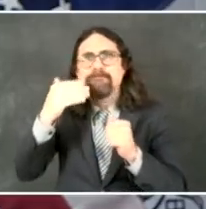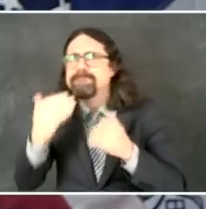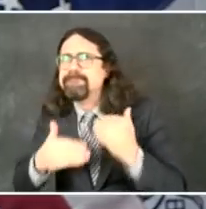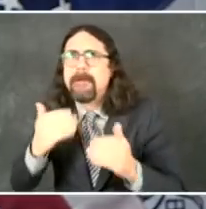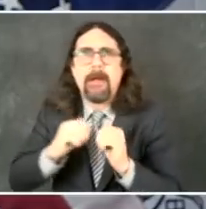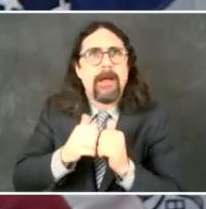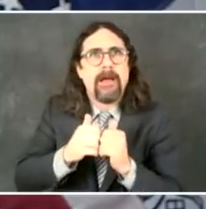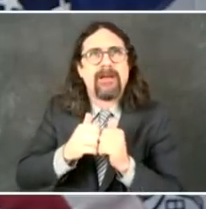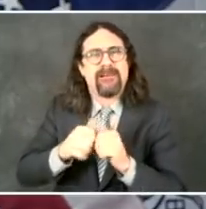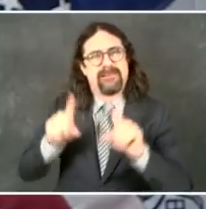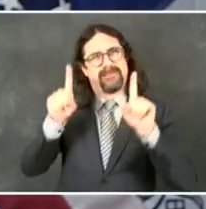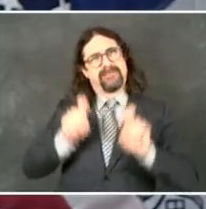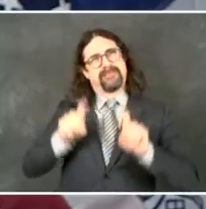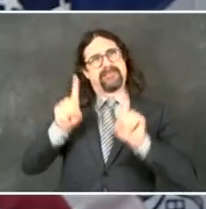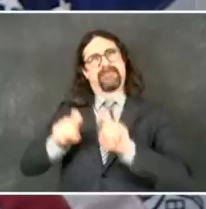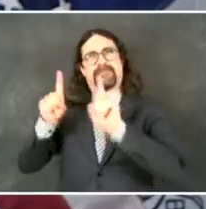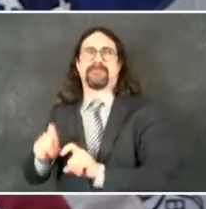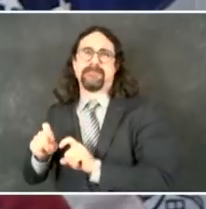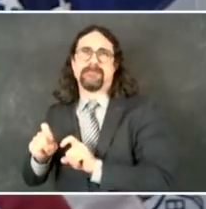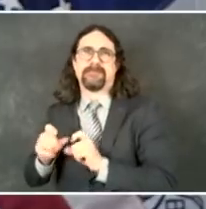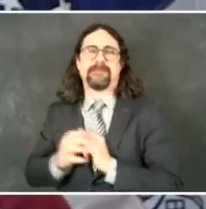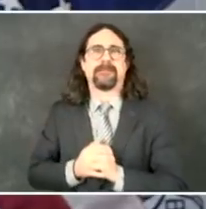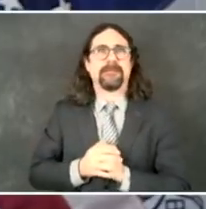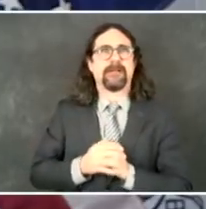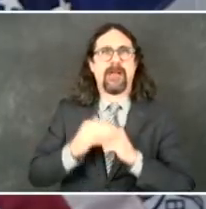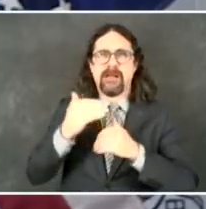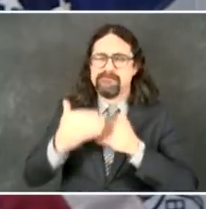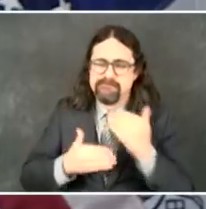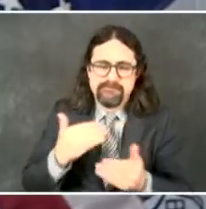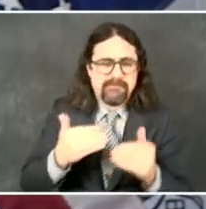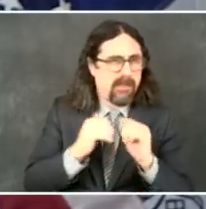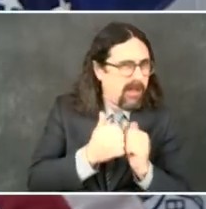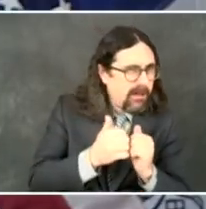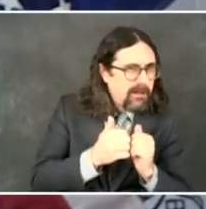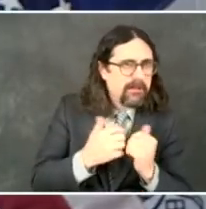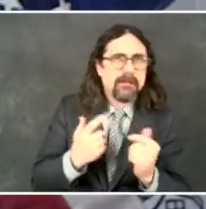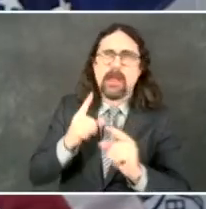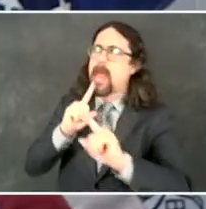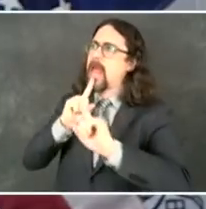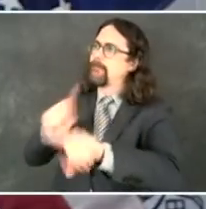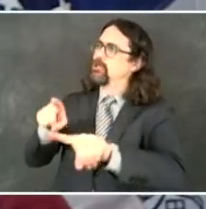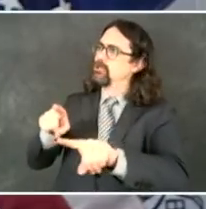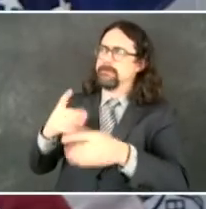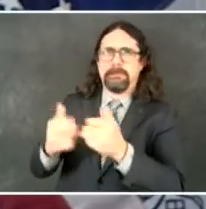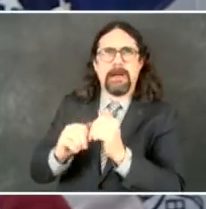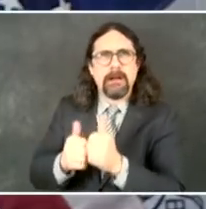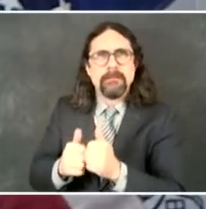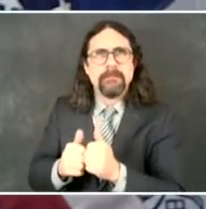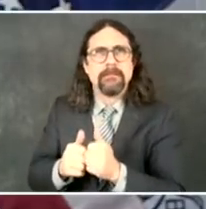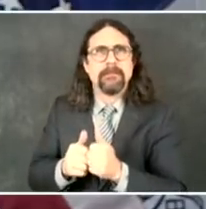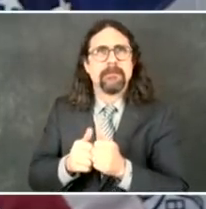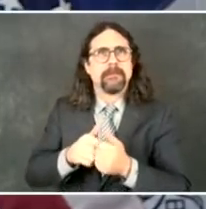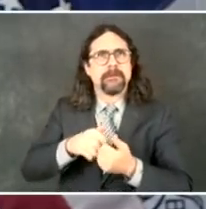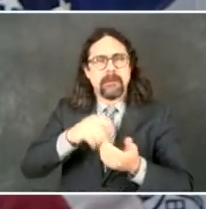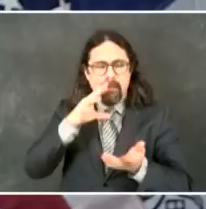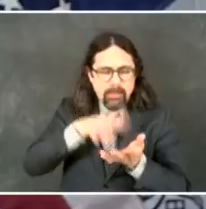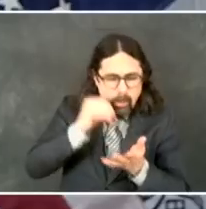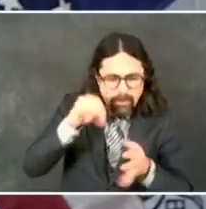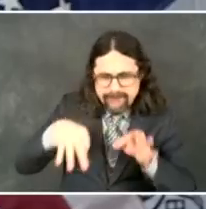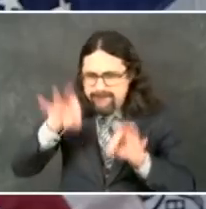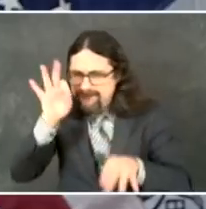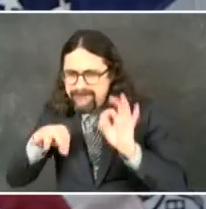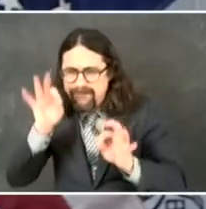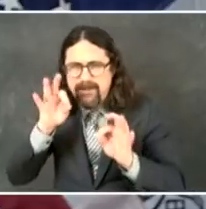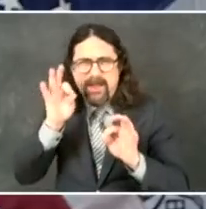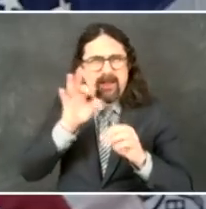how do we at least get less mystery about our own lives and get answers through testing? So testing is